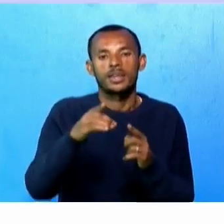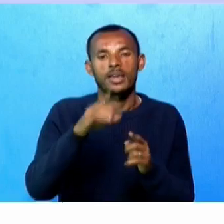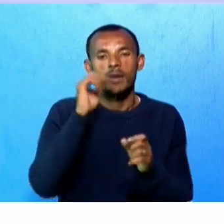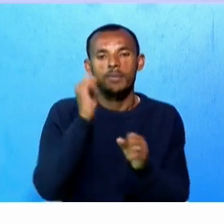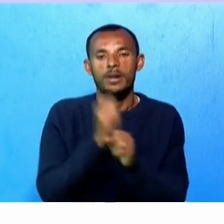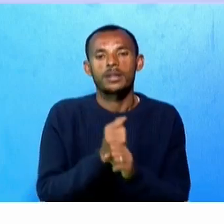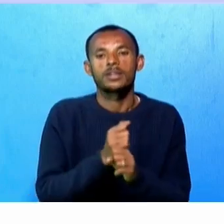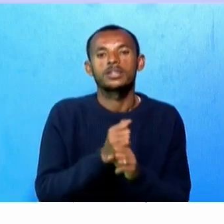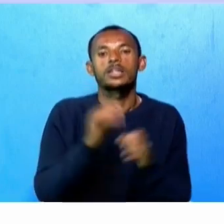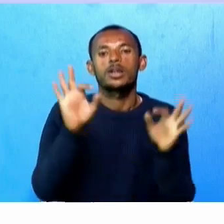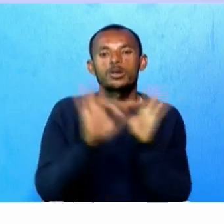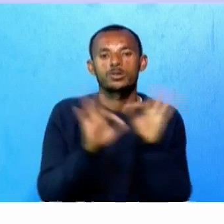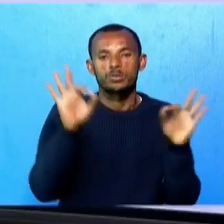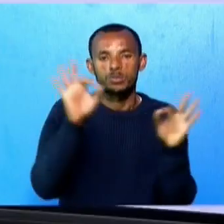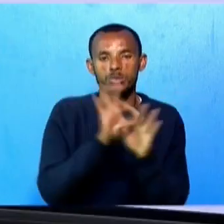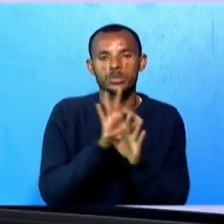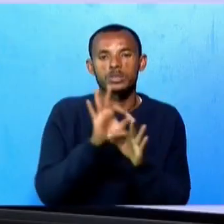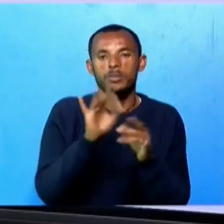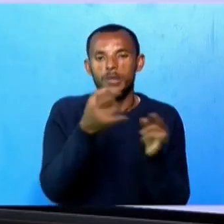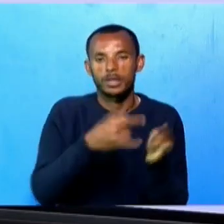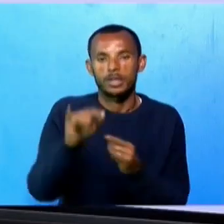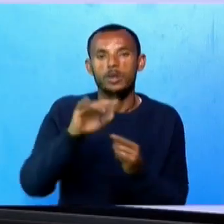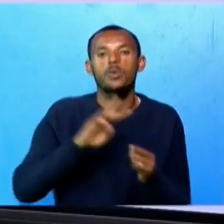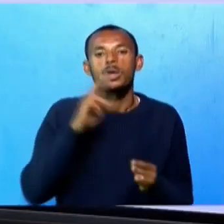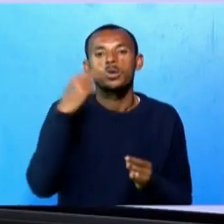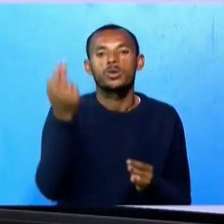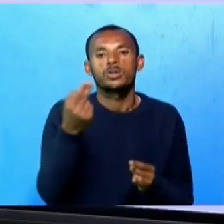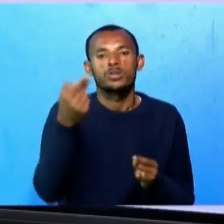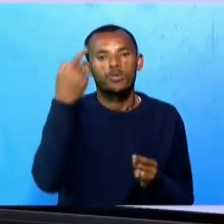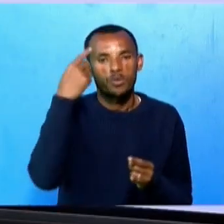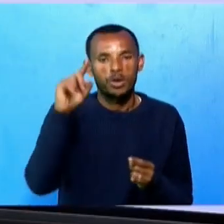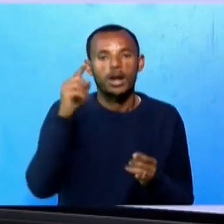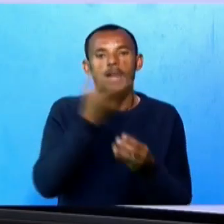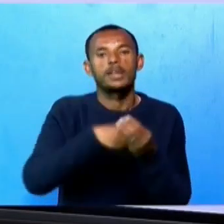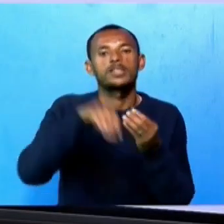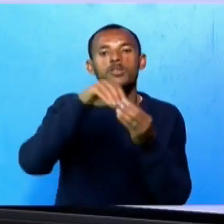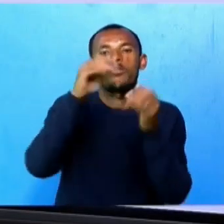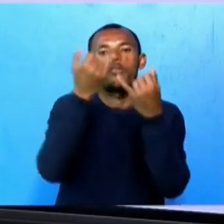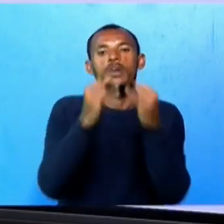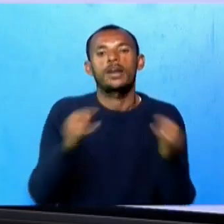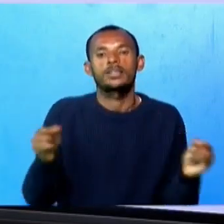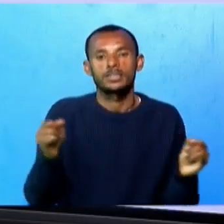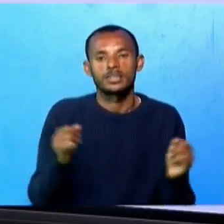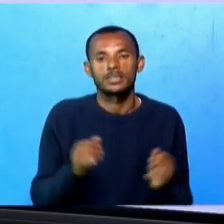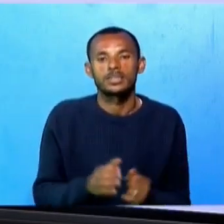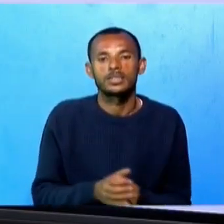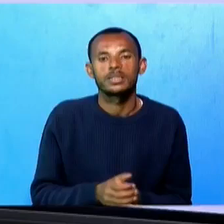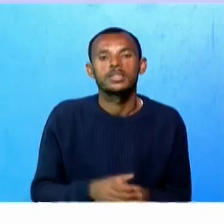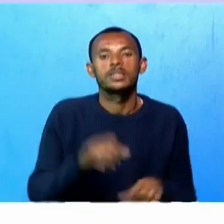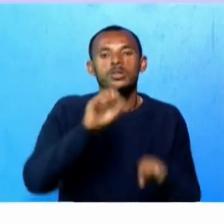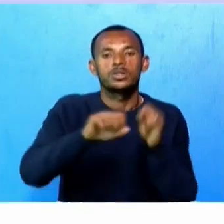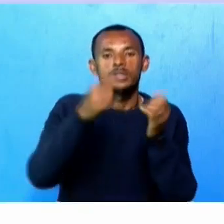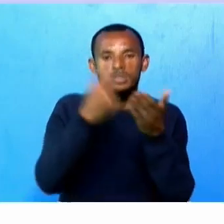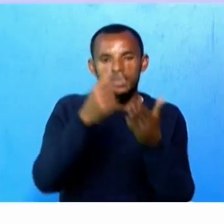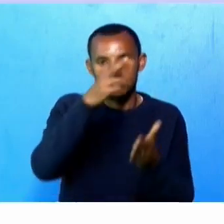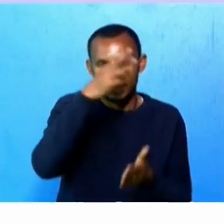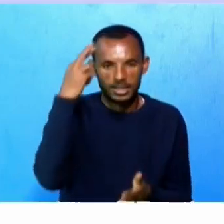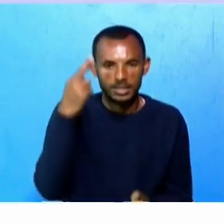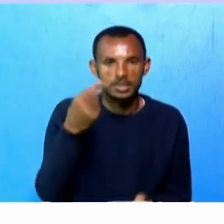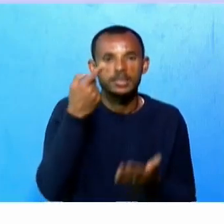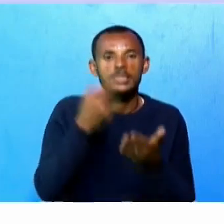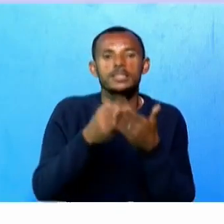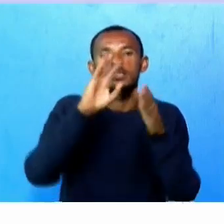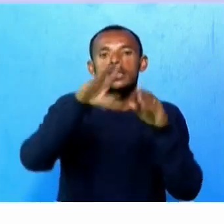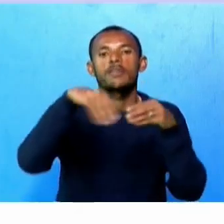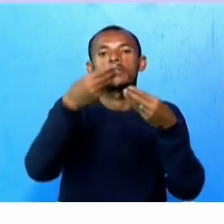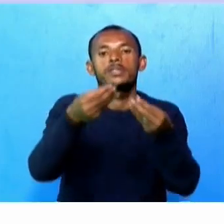cross product method that we used for additions of fractions. So, in this case, this gives